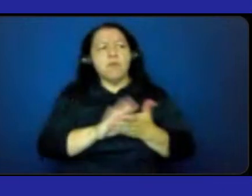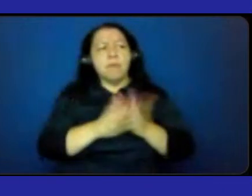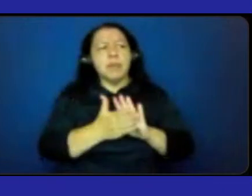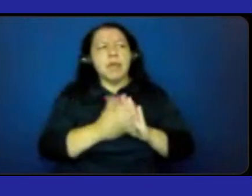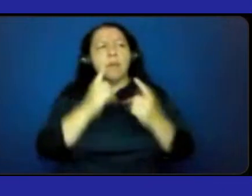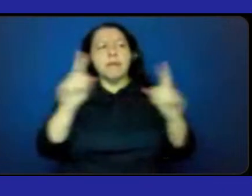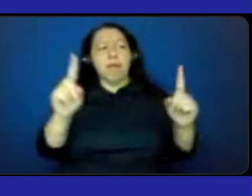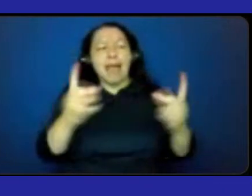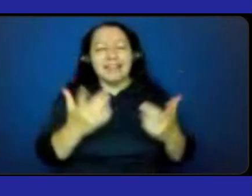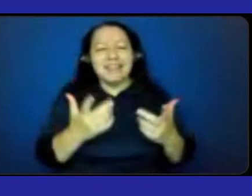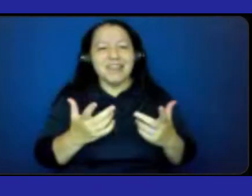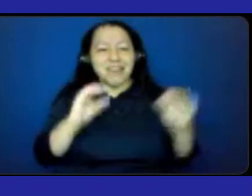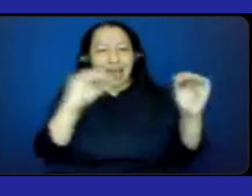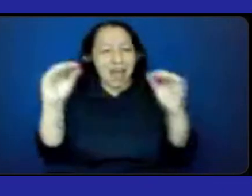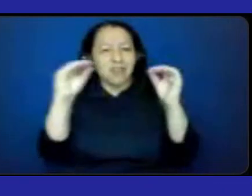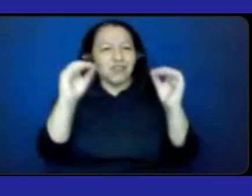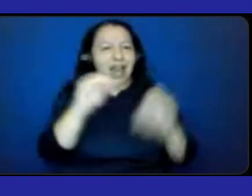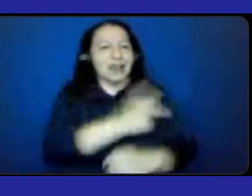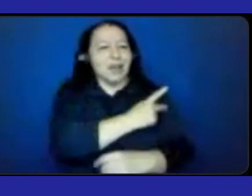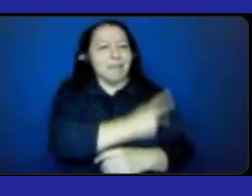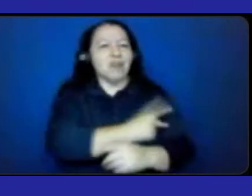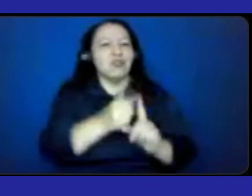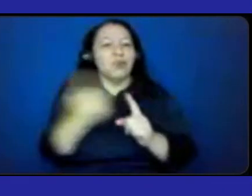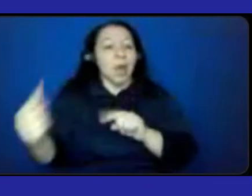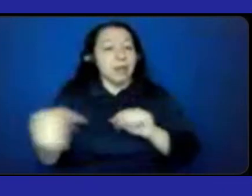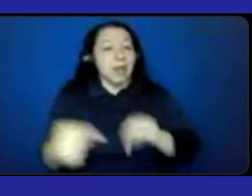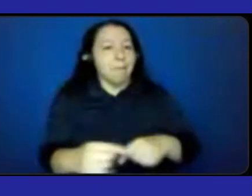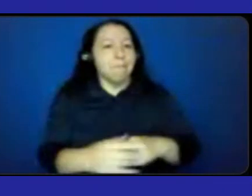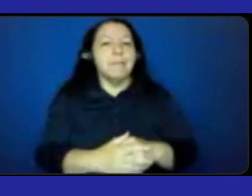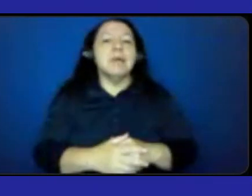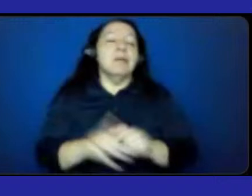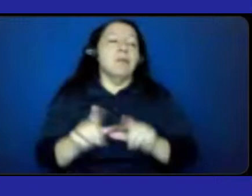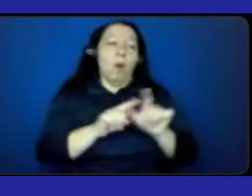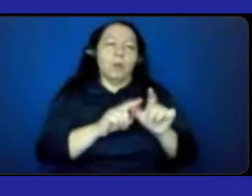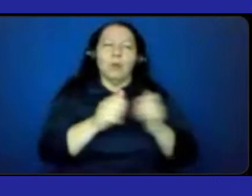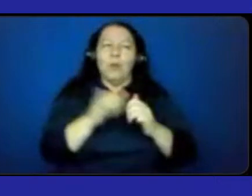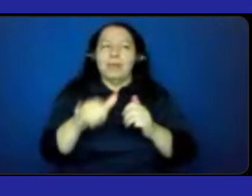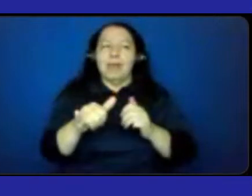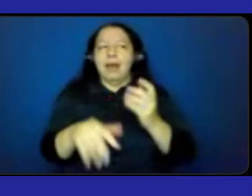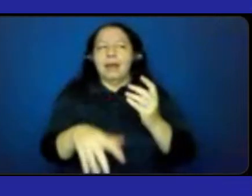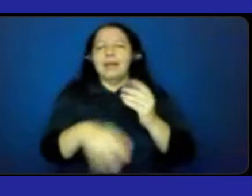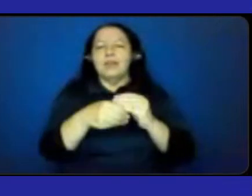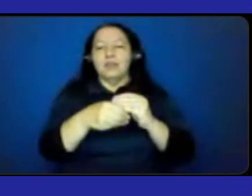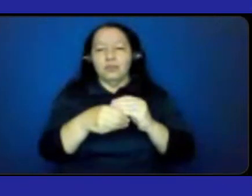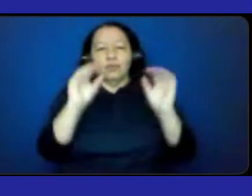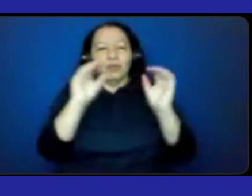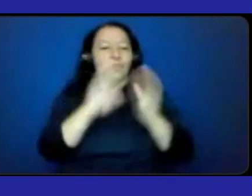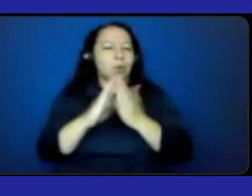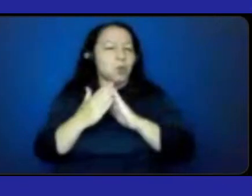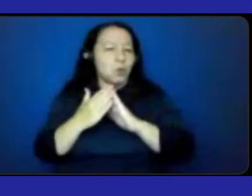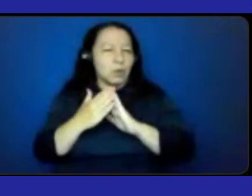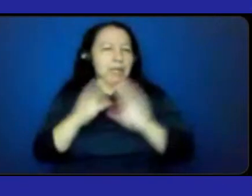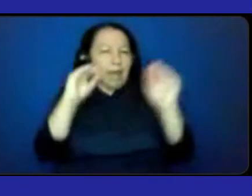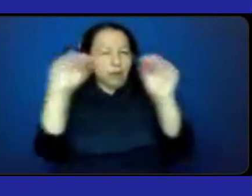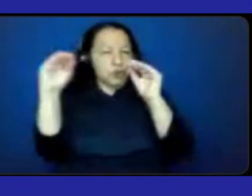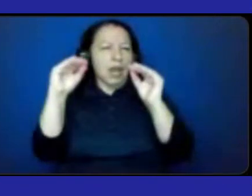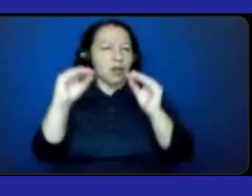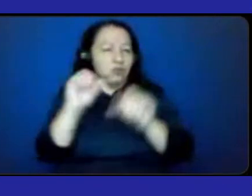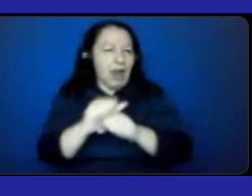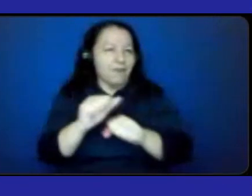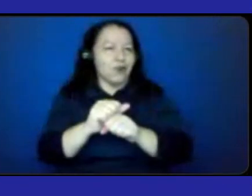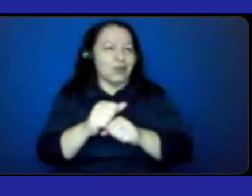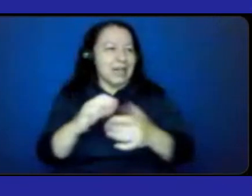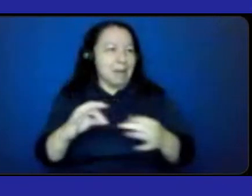at educating patients when they do come on site, along with that additional community education efforts that I mentioned.